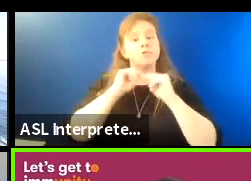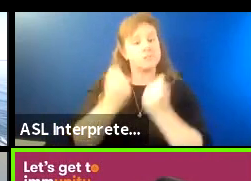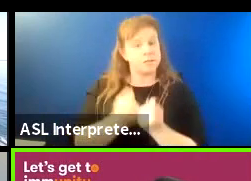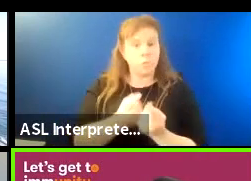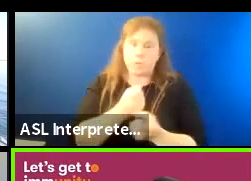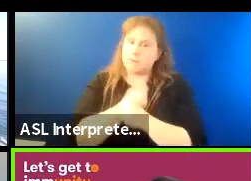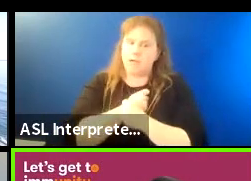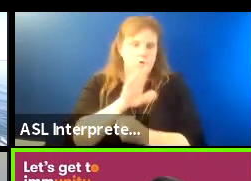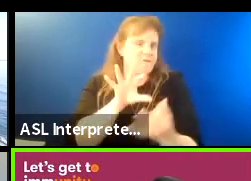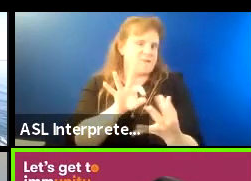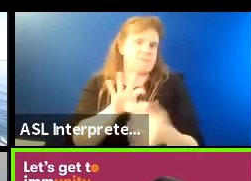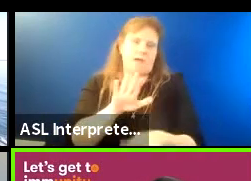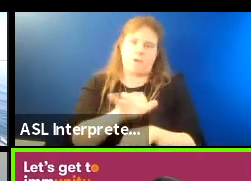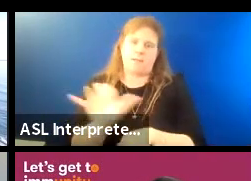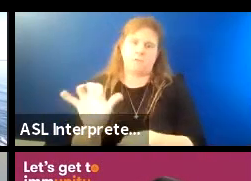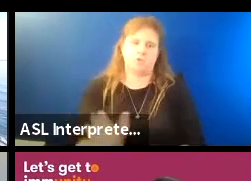well.